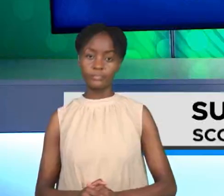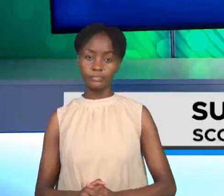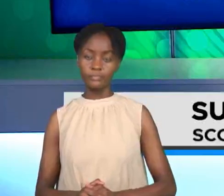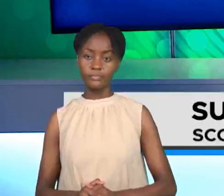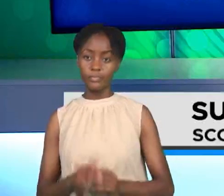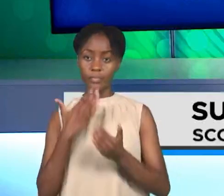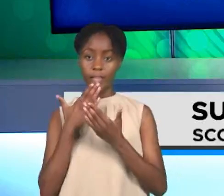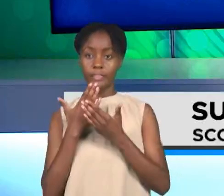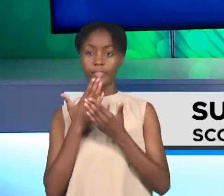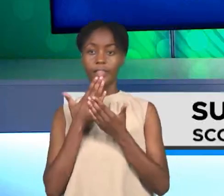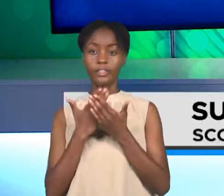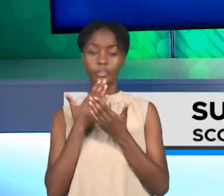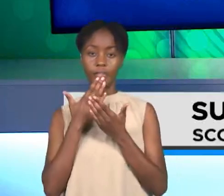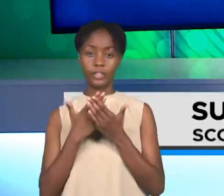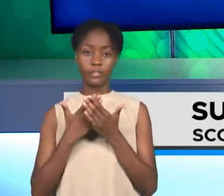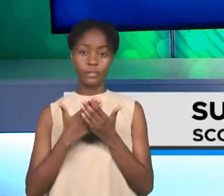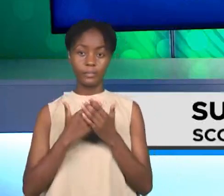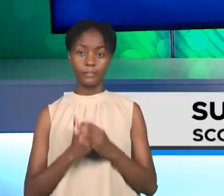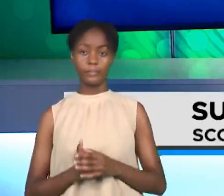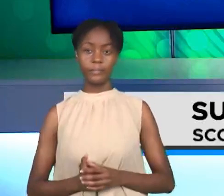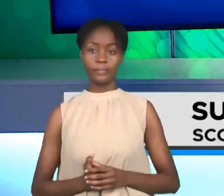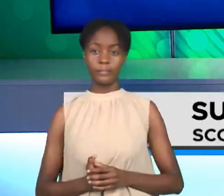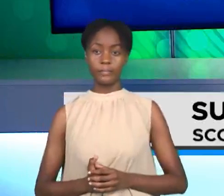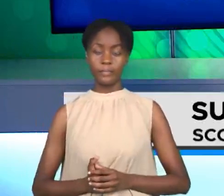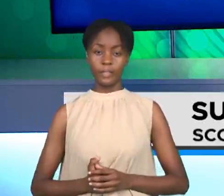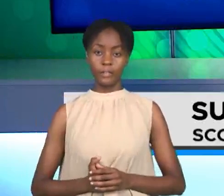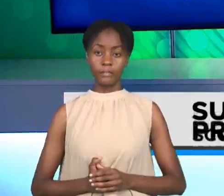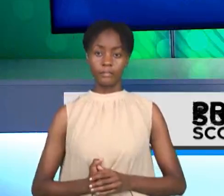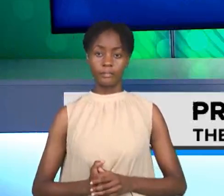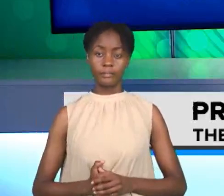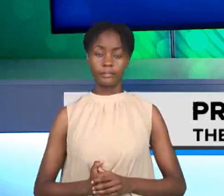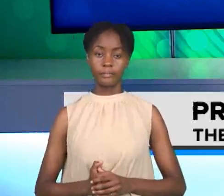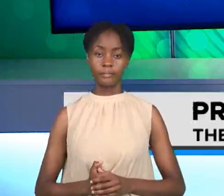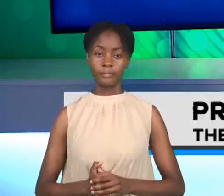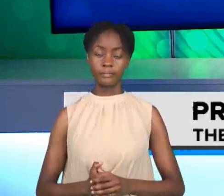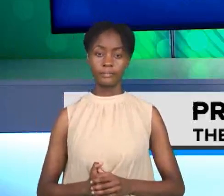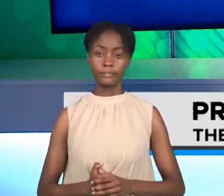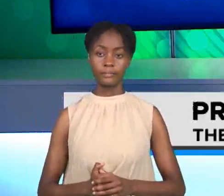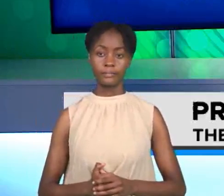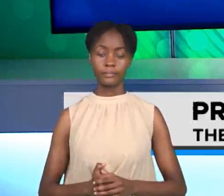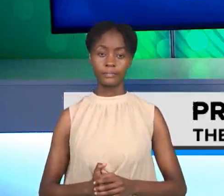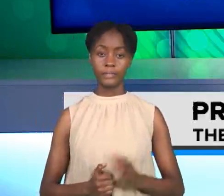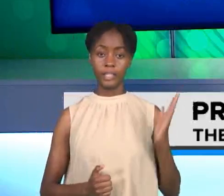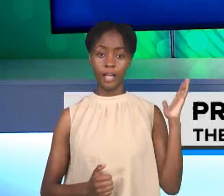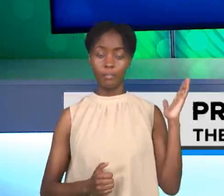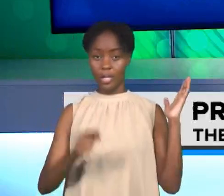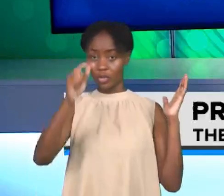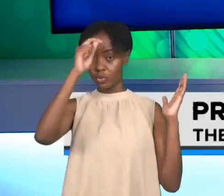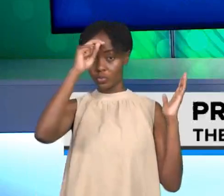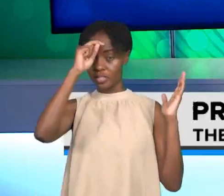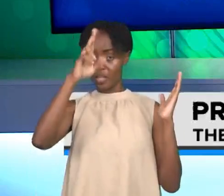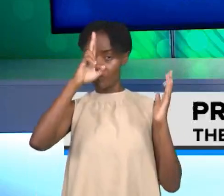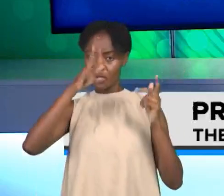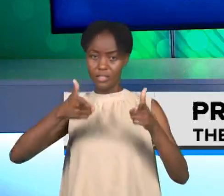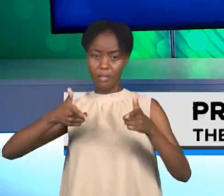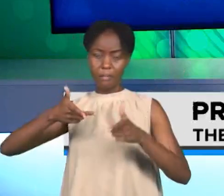Thank you, Kanyaru Alex, for that story. Still on governance matters, but now coming from Tunisia, is that police fired tear gas and